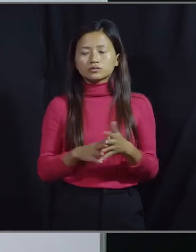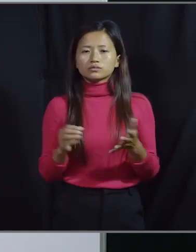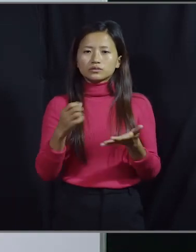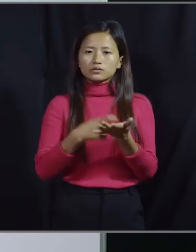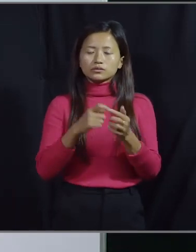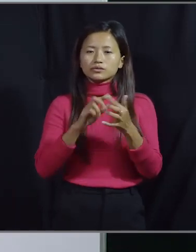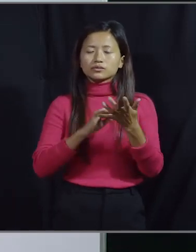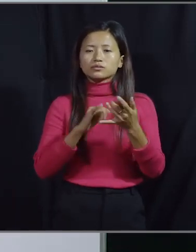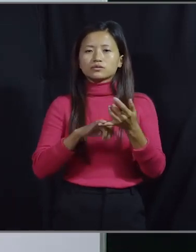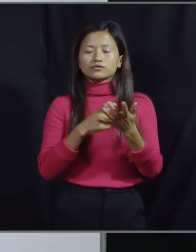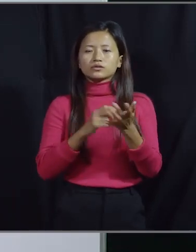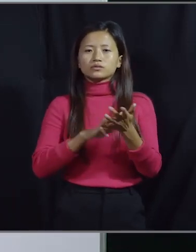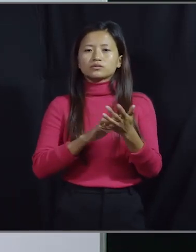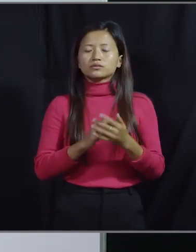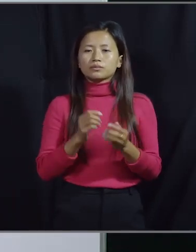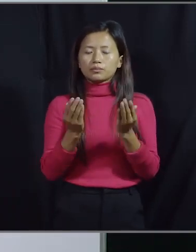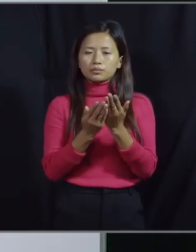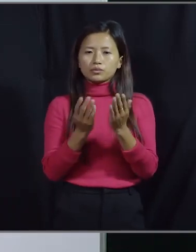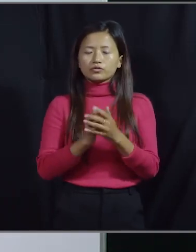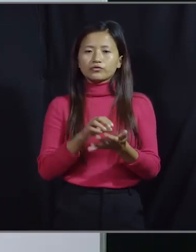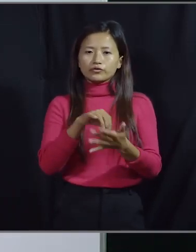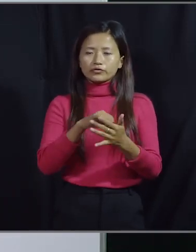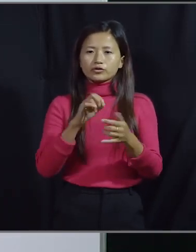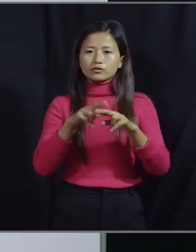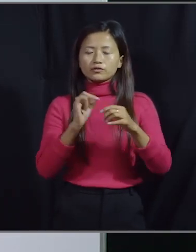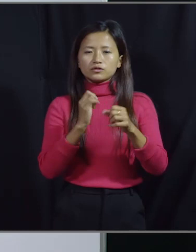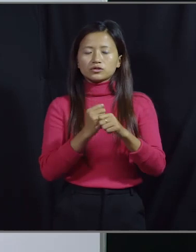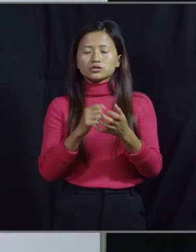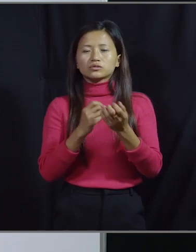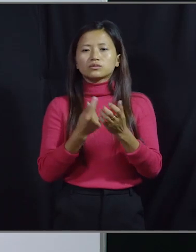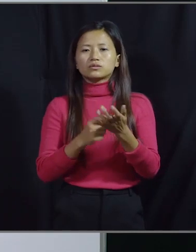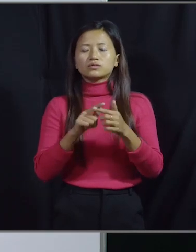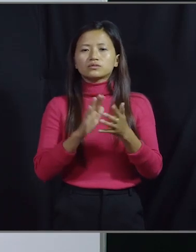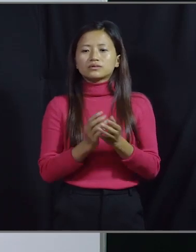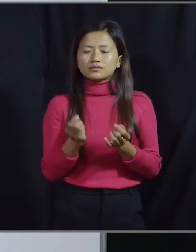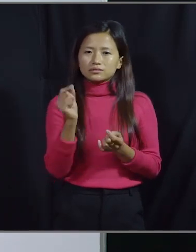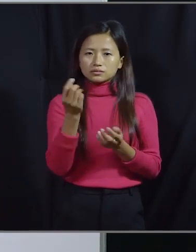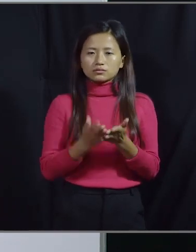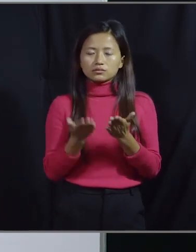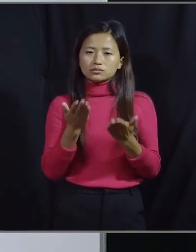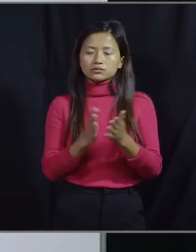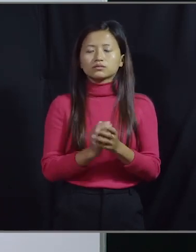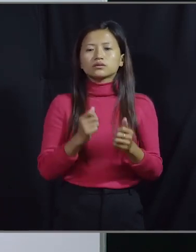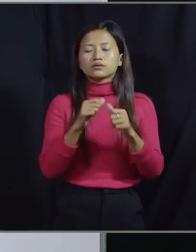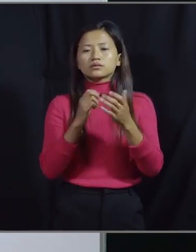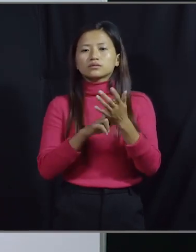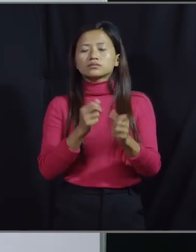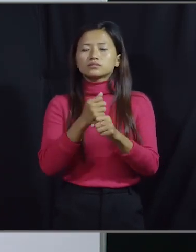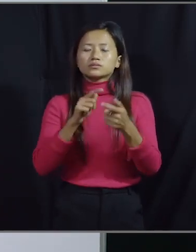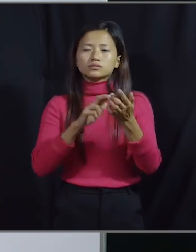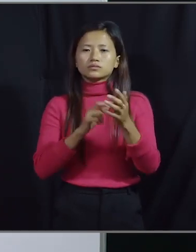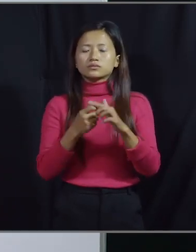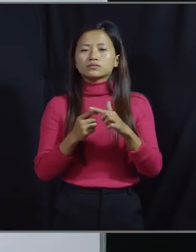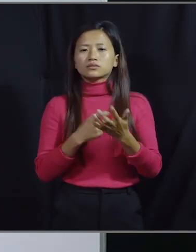reserves without affecting their book figures by passing a single adjusting entry. General reserve book